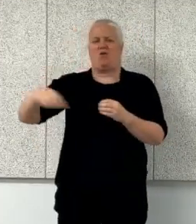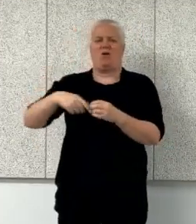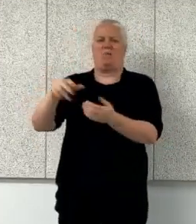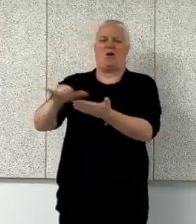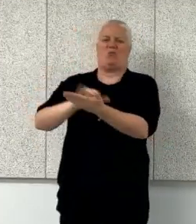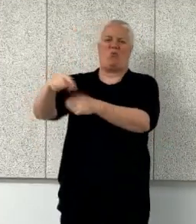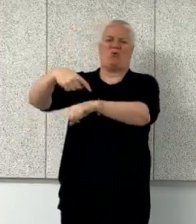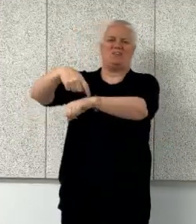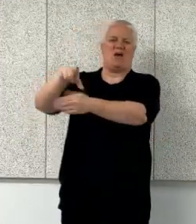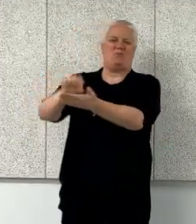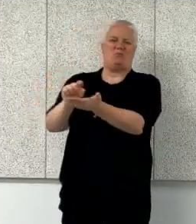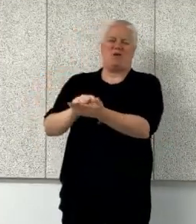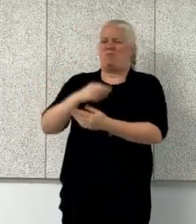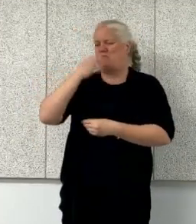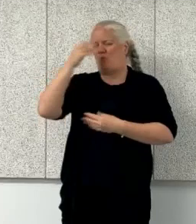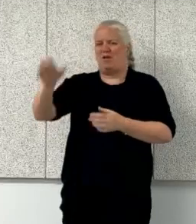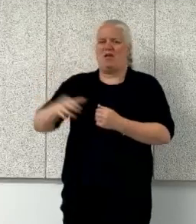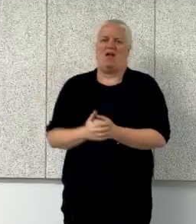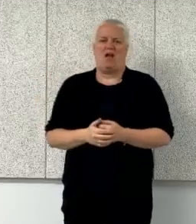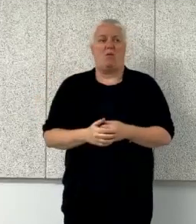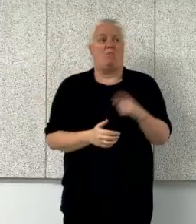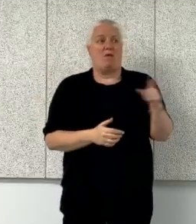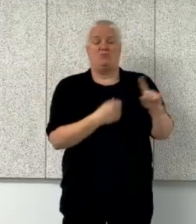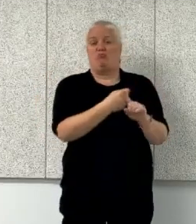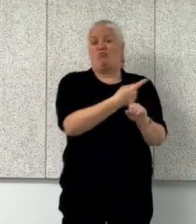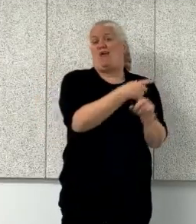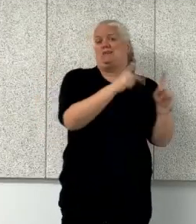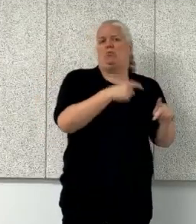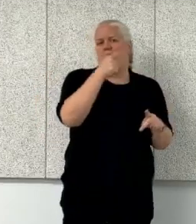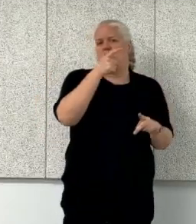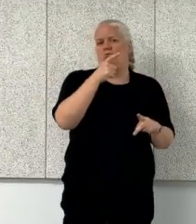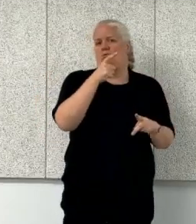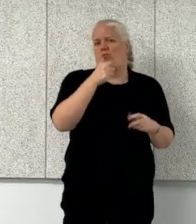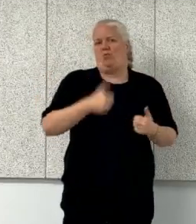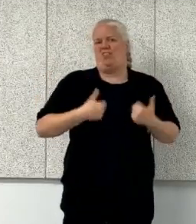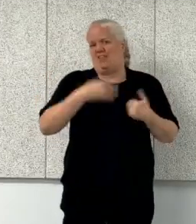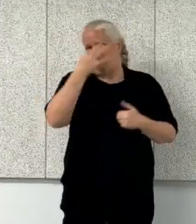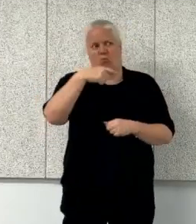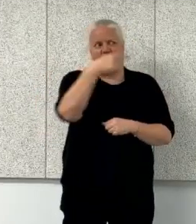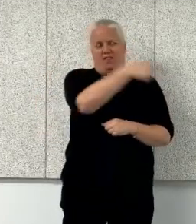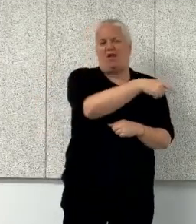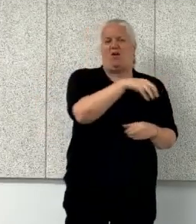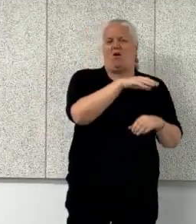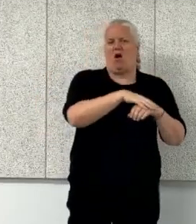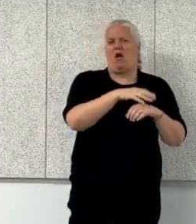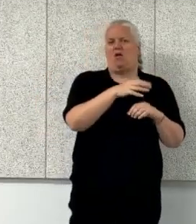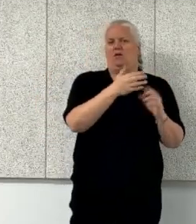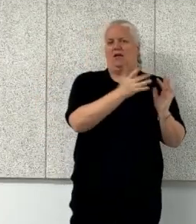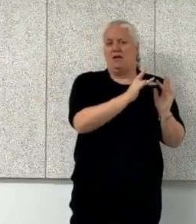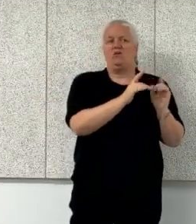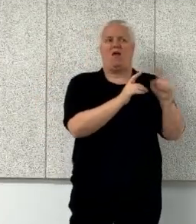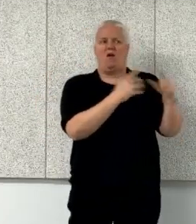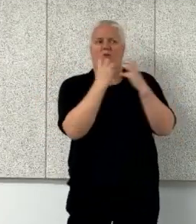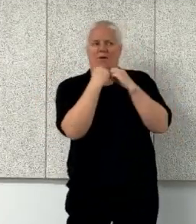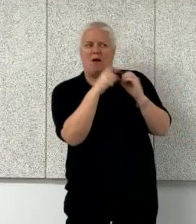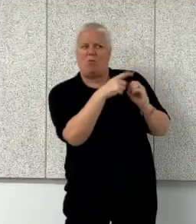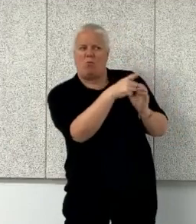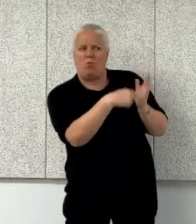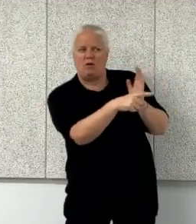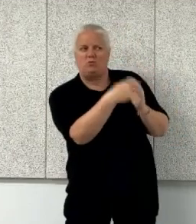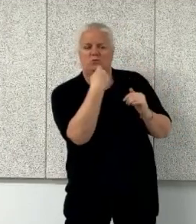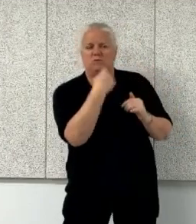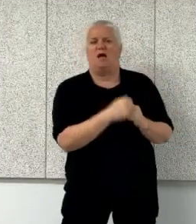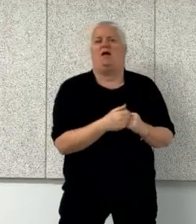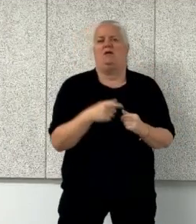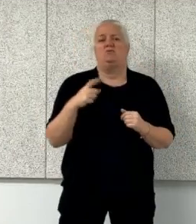Times has to say. They care about like what the random person who lives down the street from them in the city has to say. And that's where they're finding information and their news is from, places